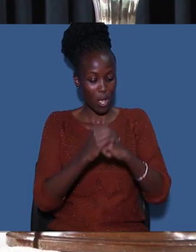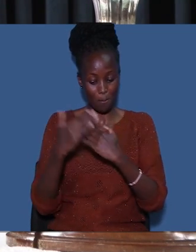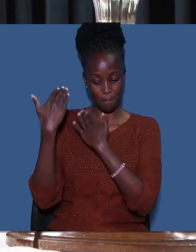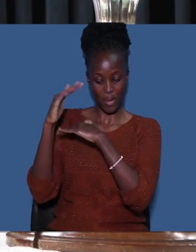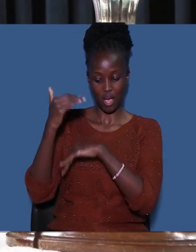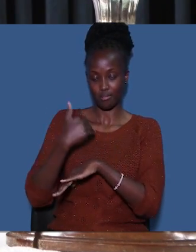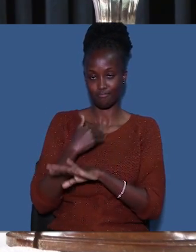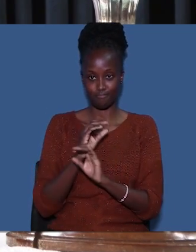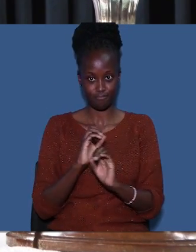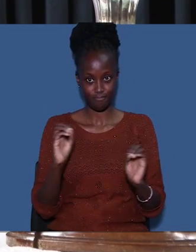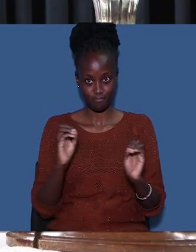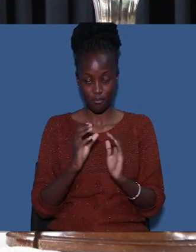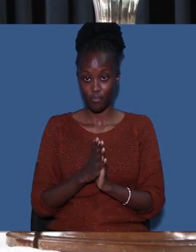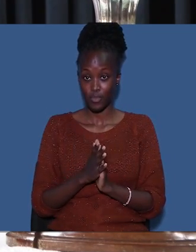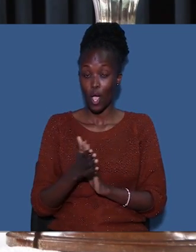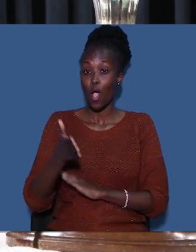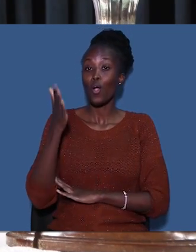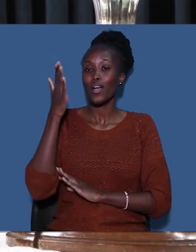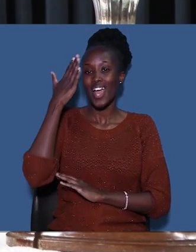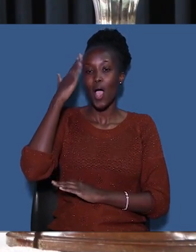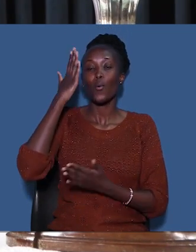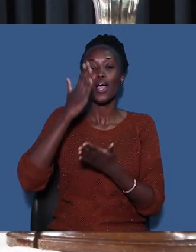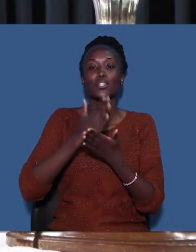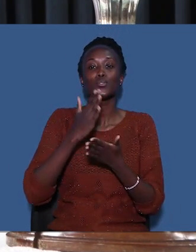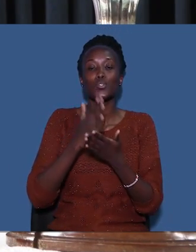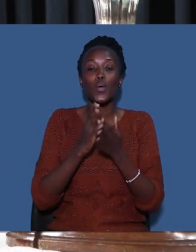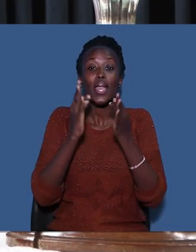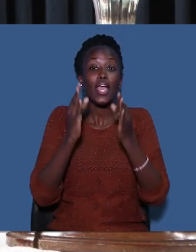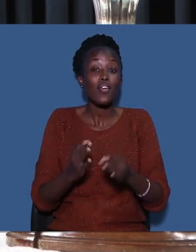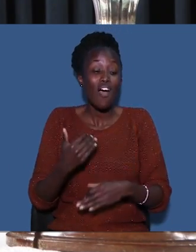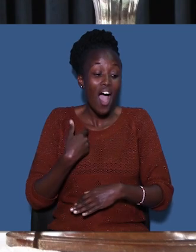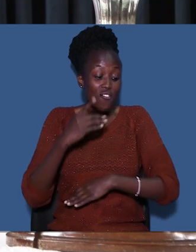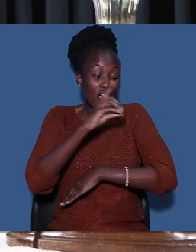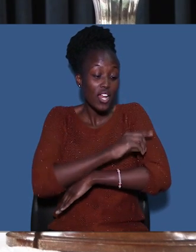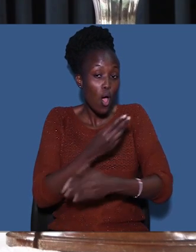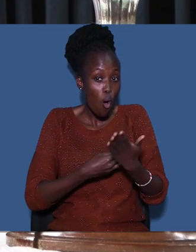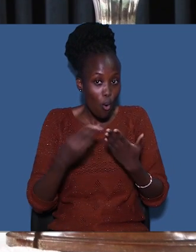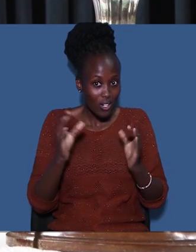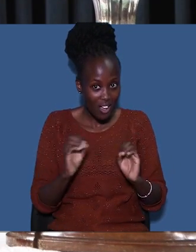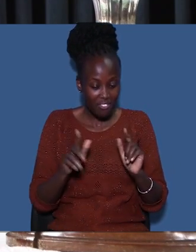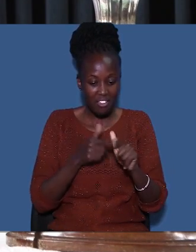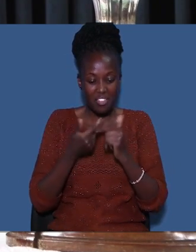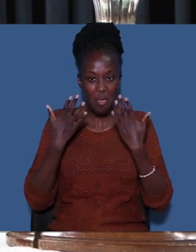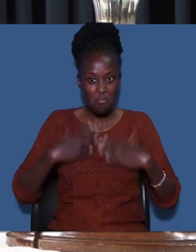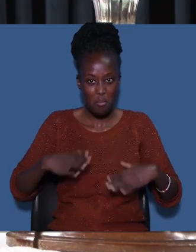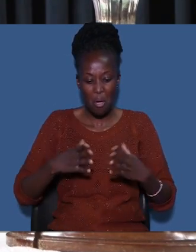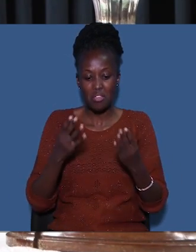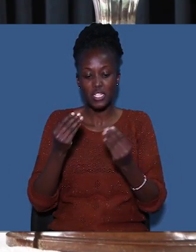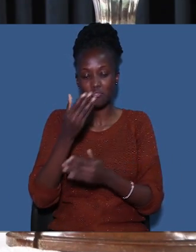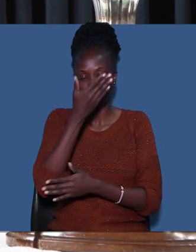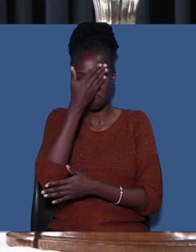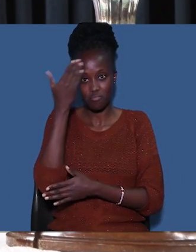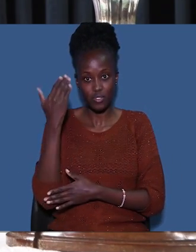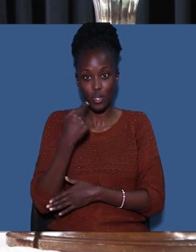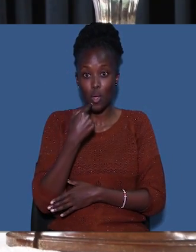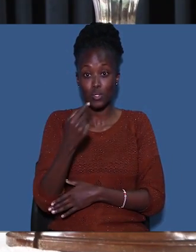prohibitions. God knew that without this command, his people would be incapacitated, and worse still, they would probably forget him. So